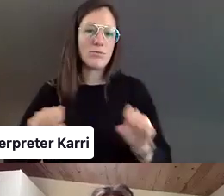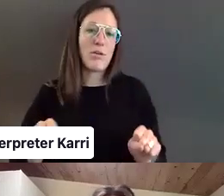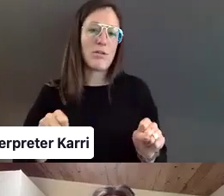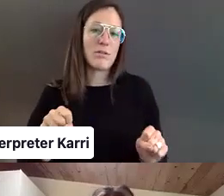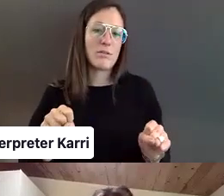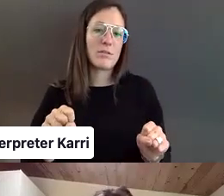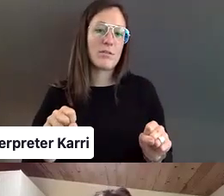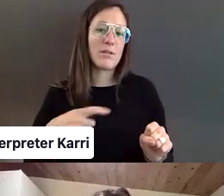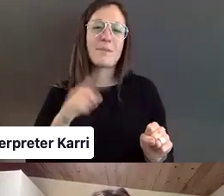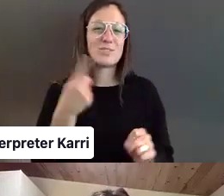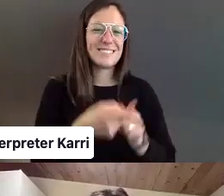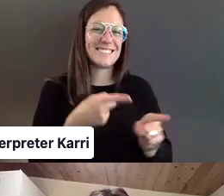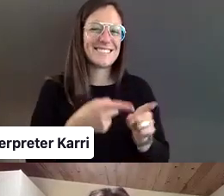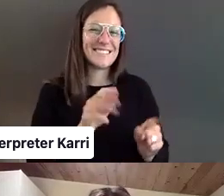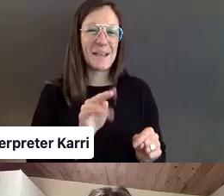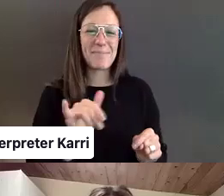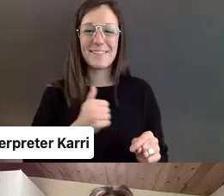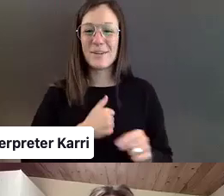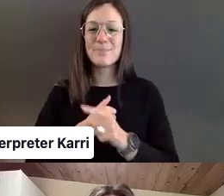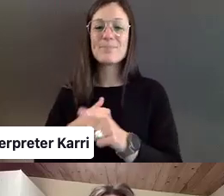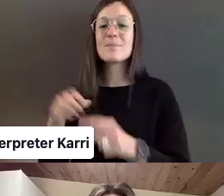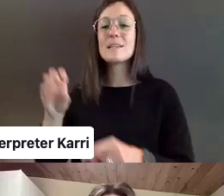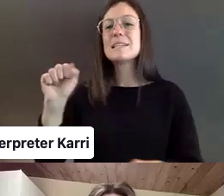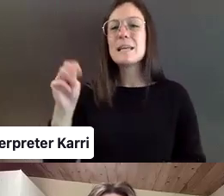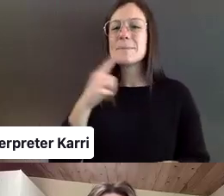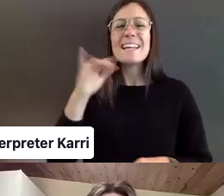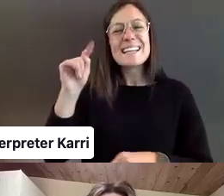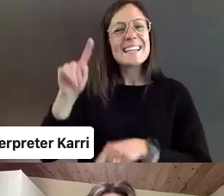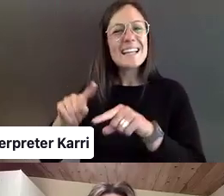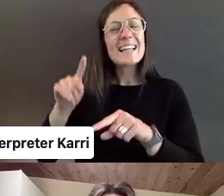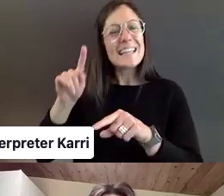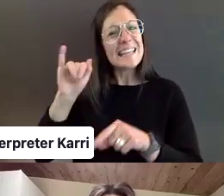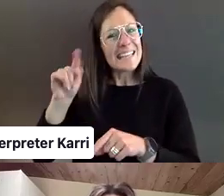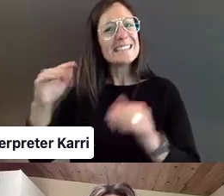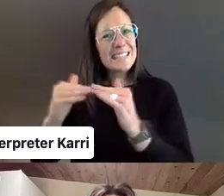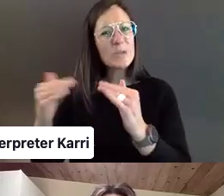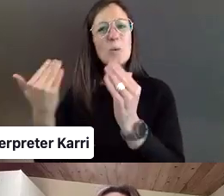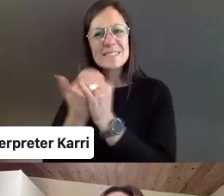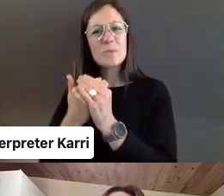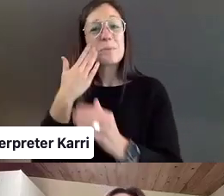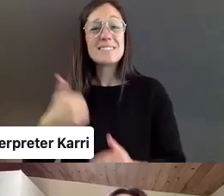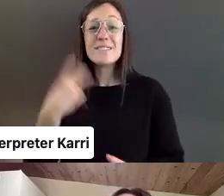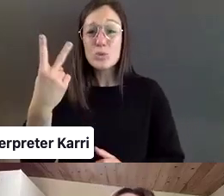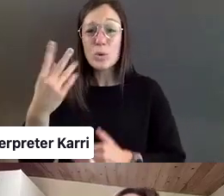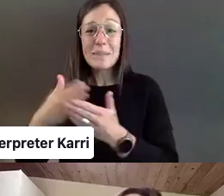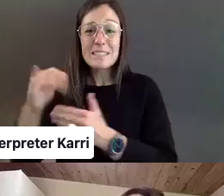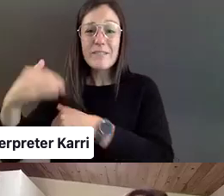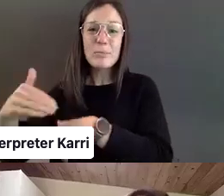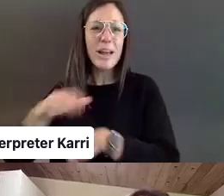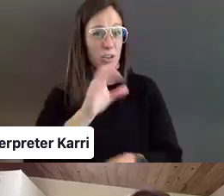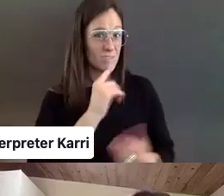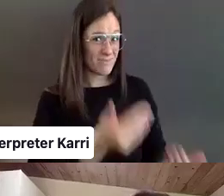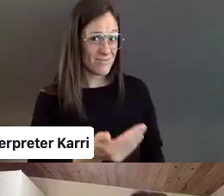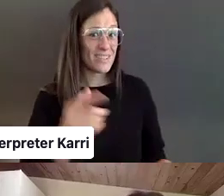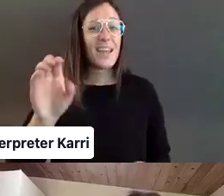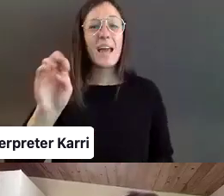just trolling Emily. Yes. Yeah. How can it not be a sandwich? It's 2 pieces of bread. Oh no, we're doing the question. Okay. All right. Yeah, but they're connected. There's